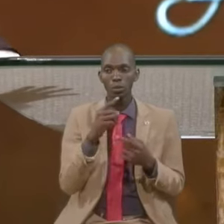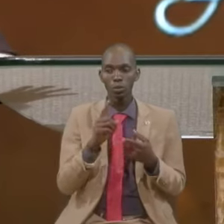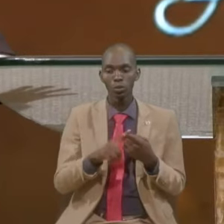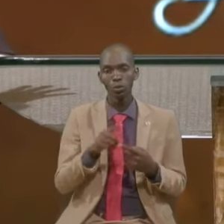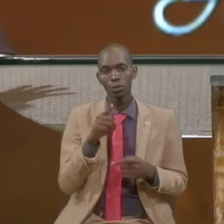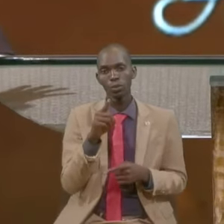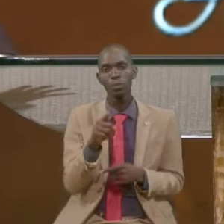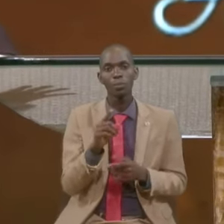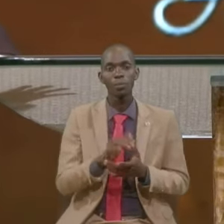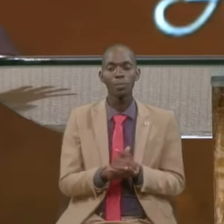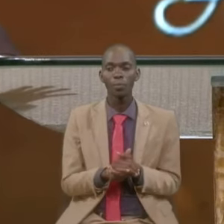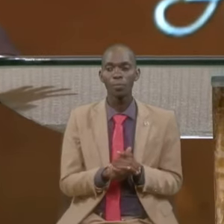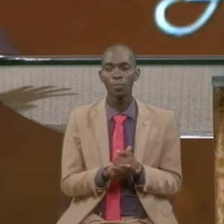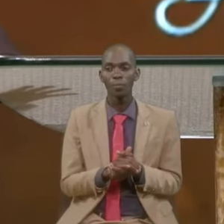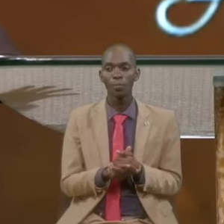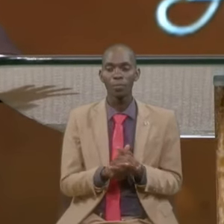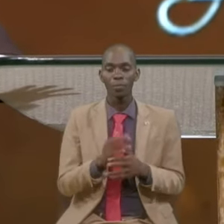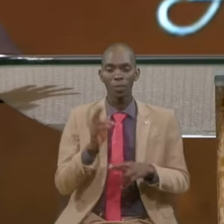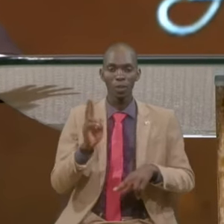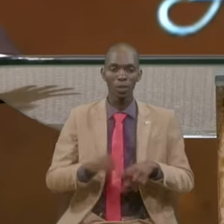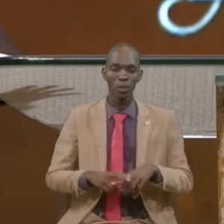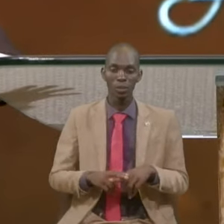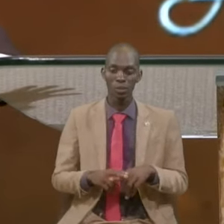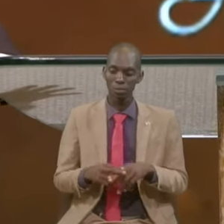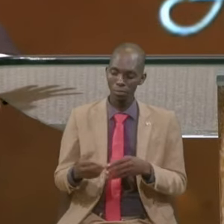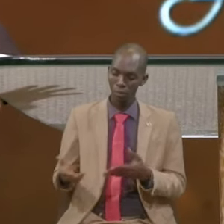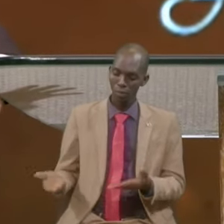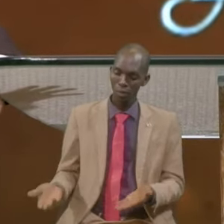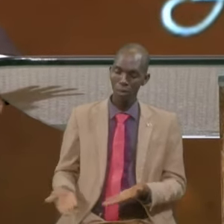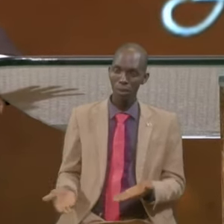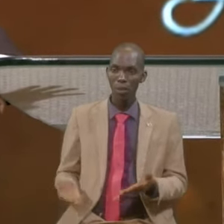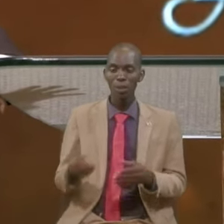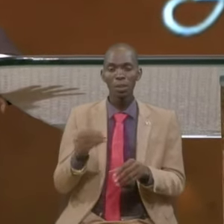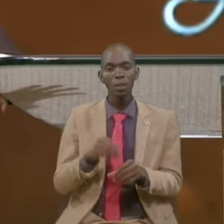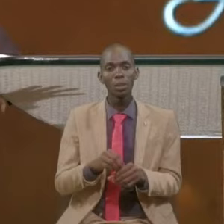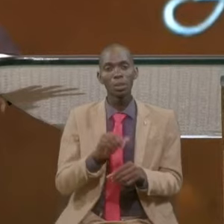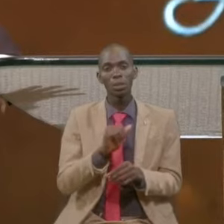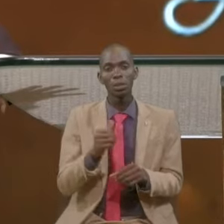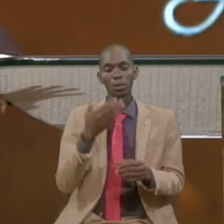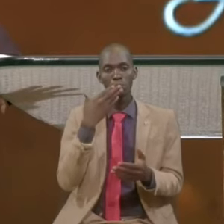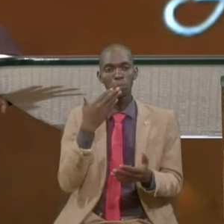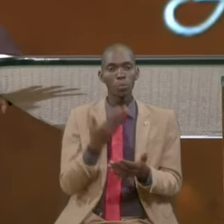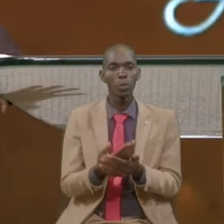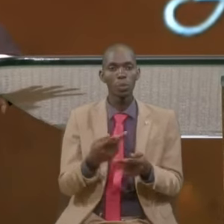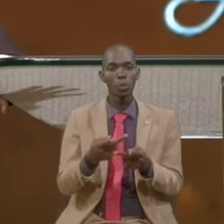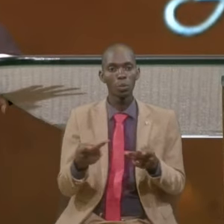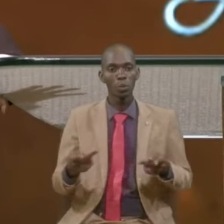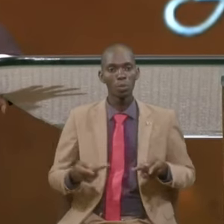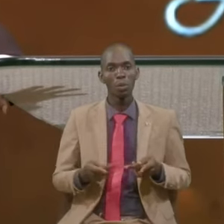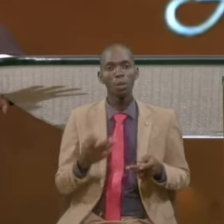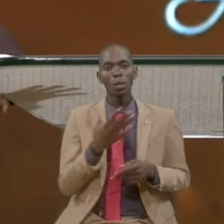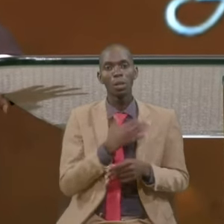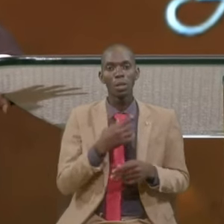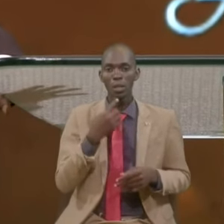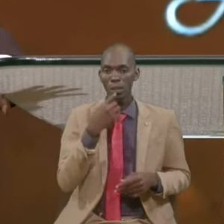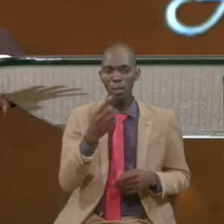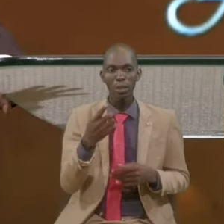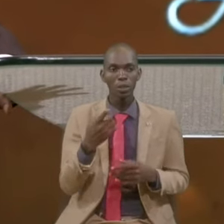him, sit thou here in a good place, and say to the